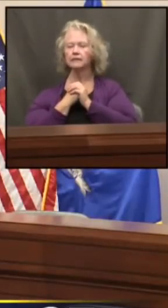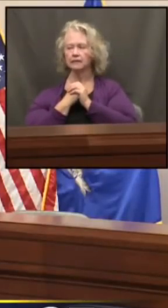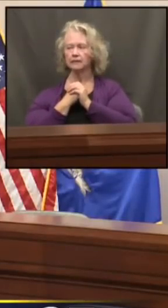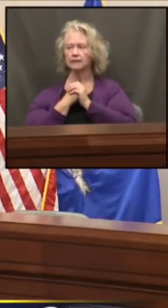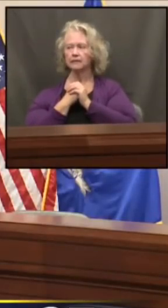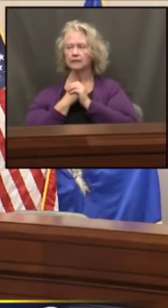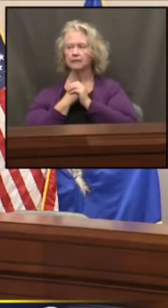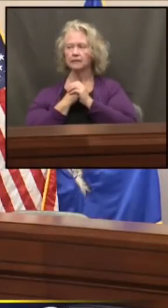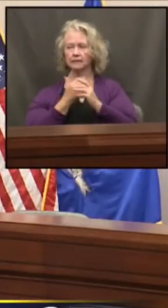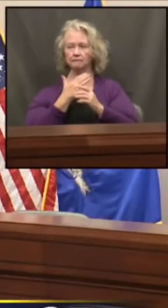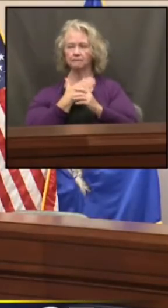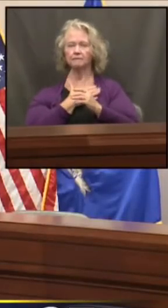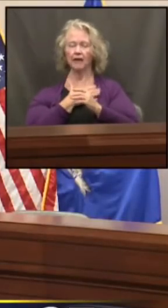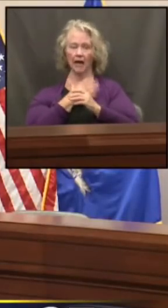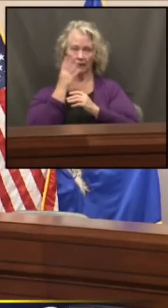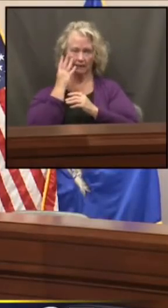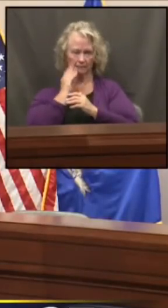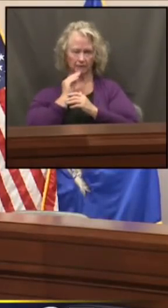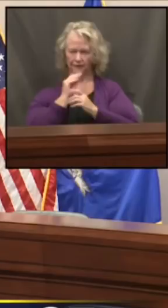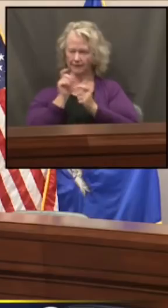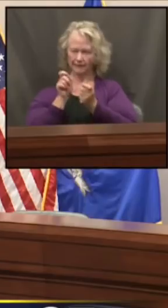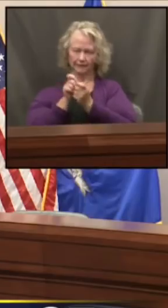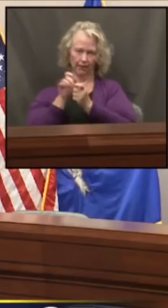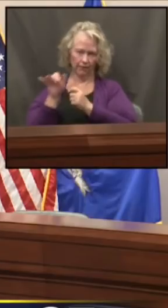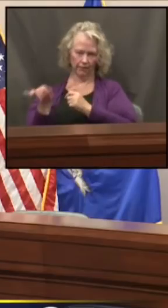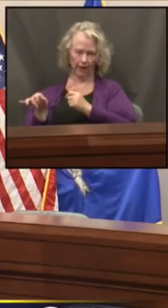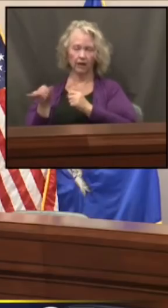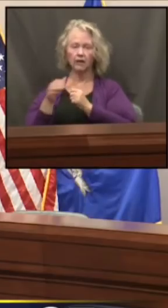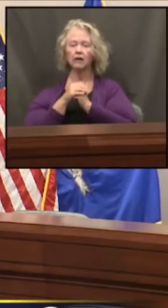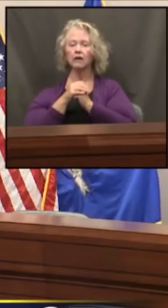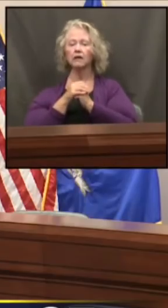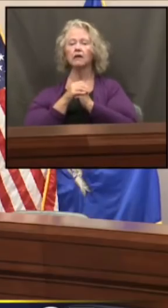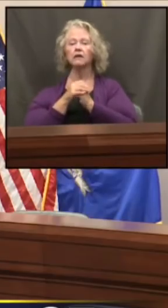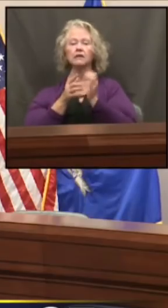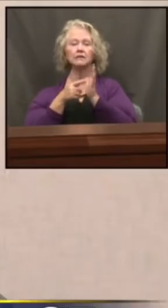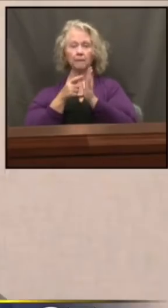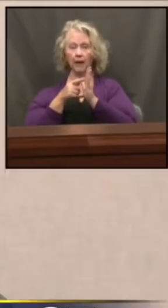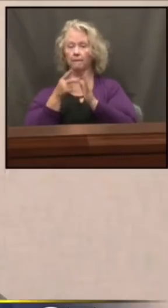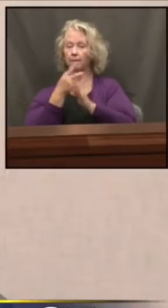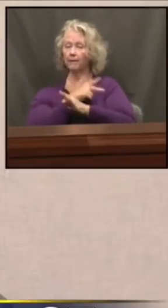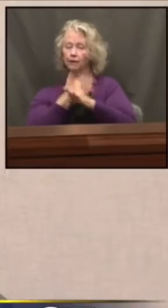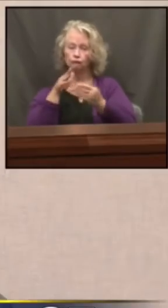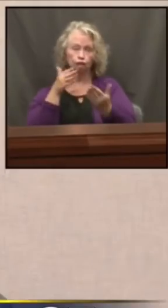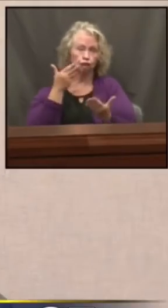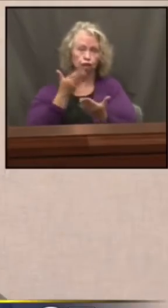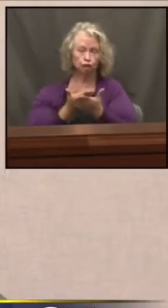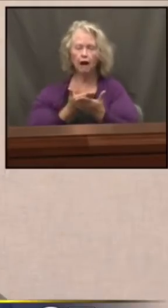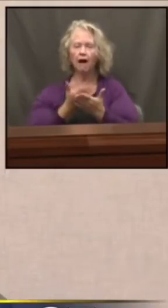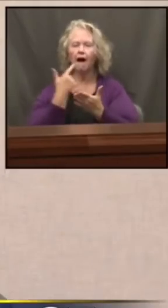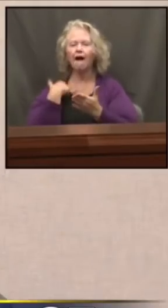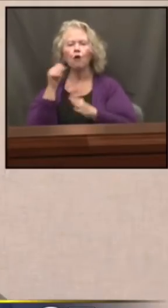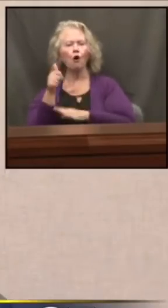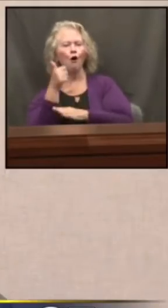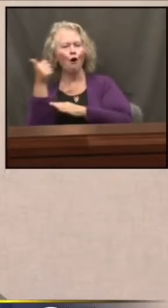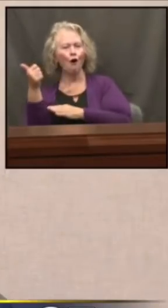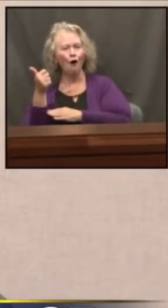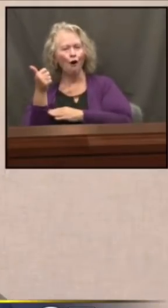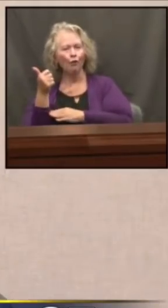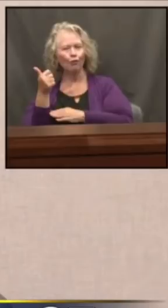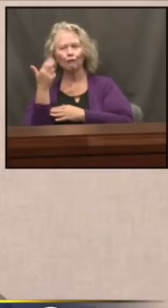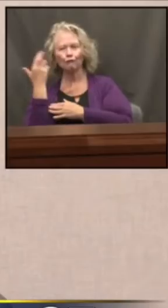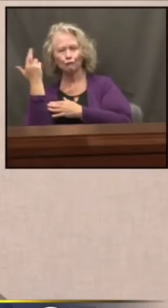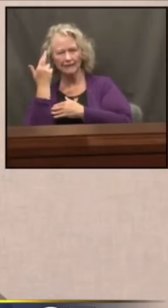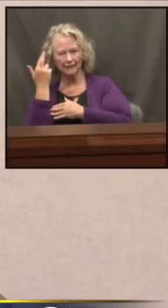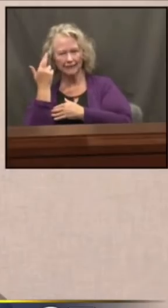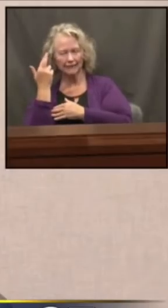I have experience of that exact point, which is that sometimes patients are coming in for other conditions and